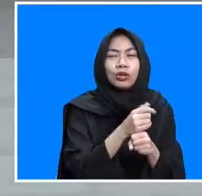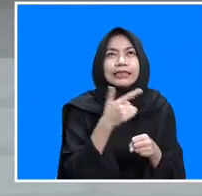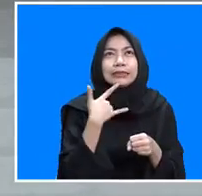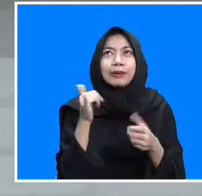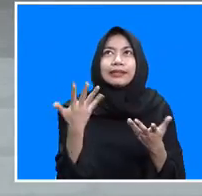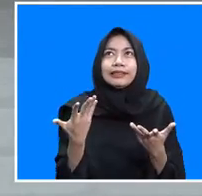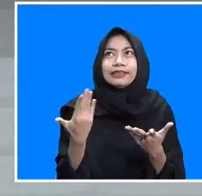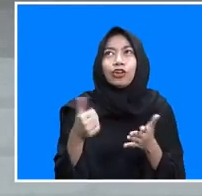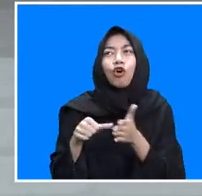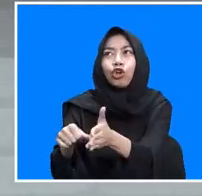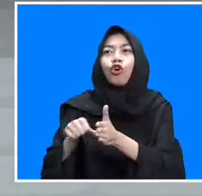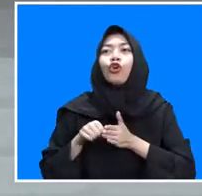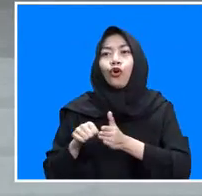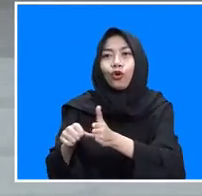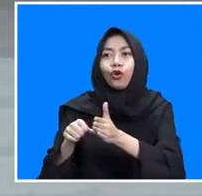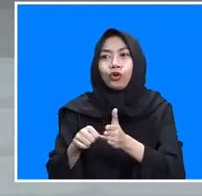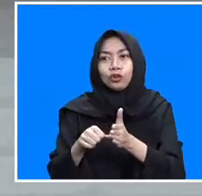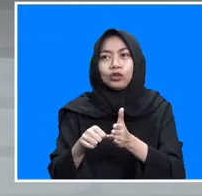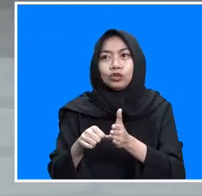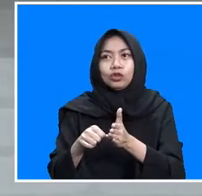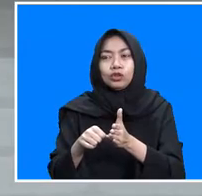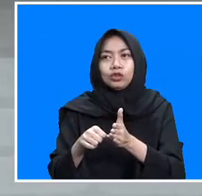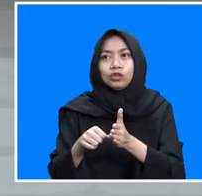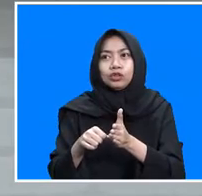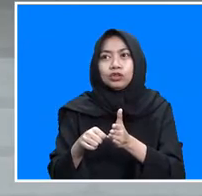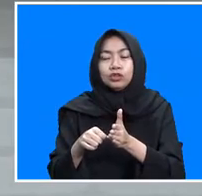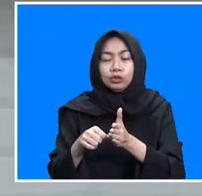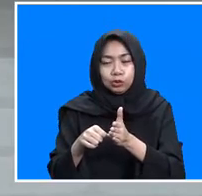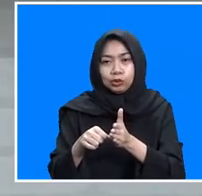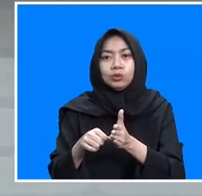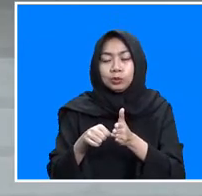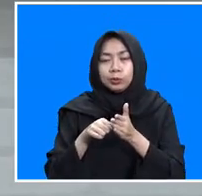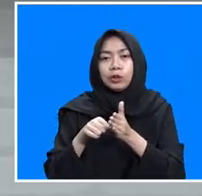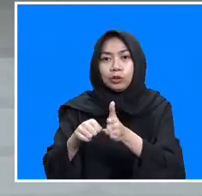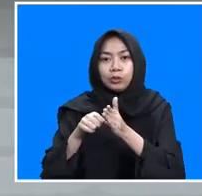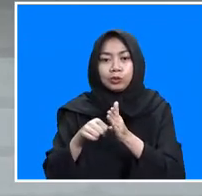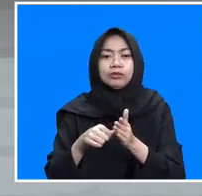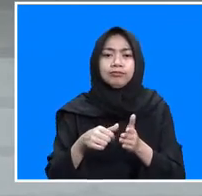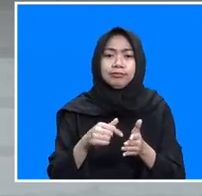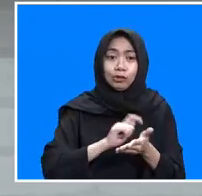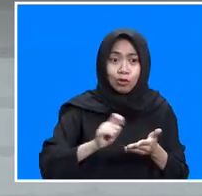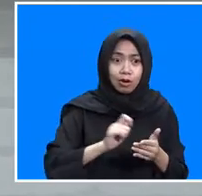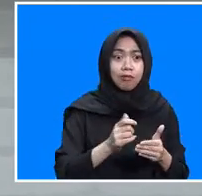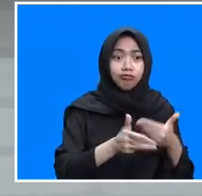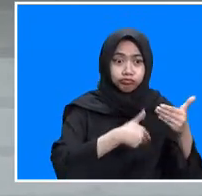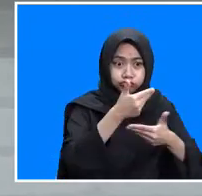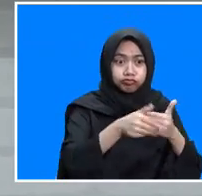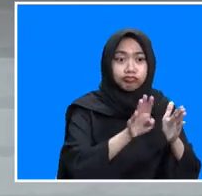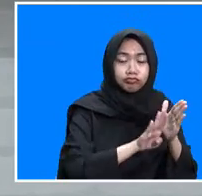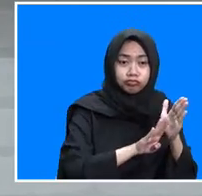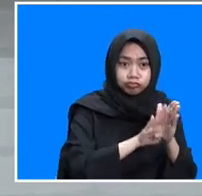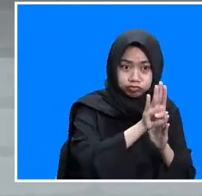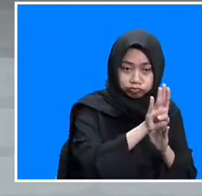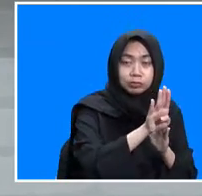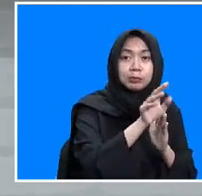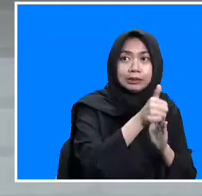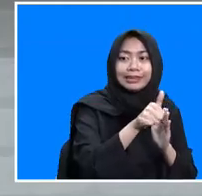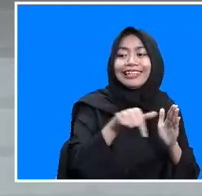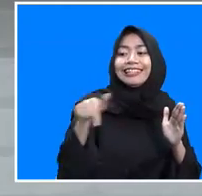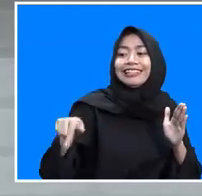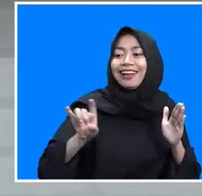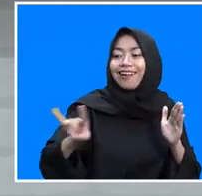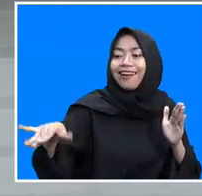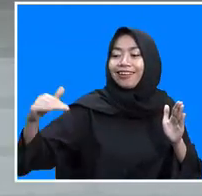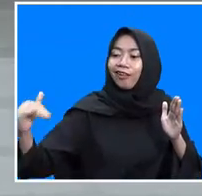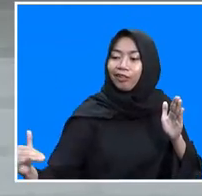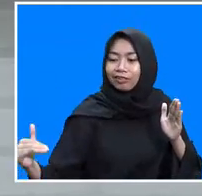royong philosophy, that if you can actually survive and actually can do well, and then